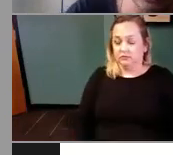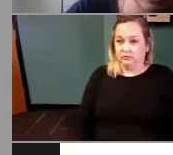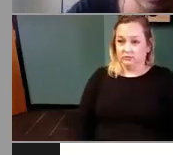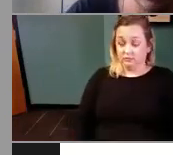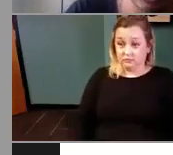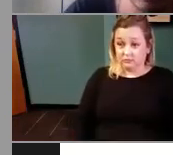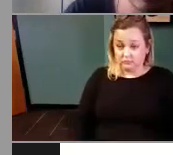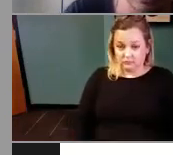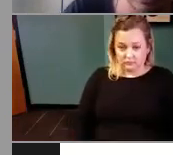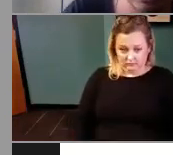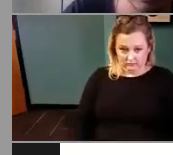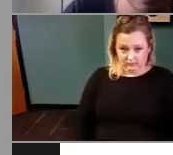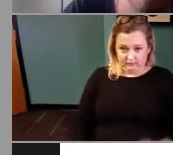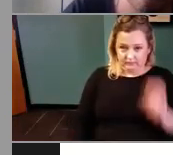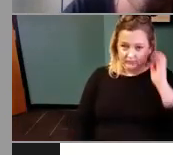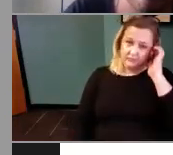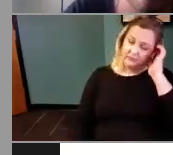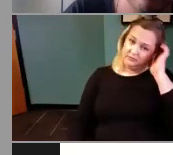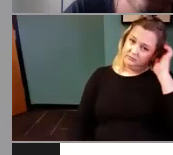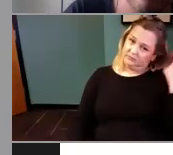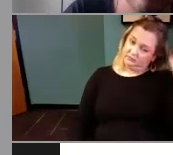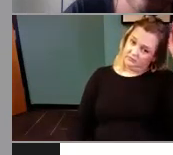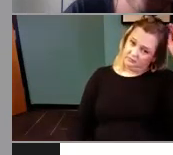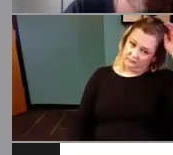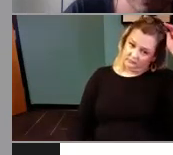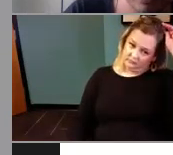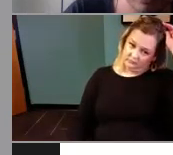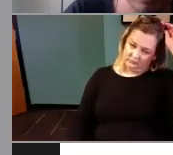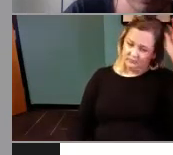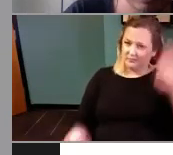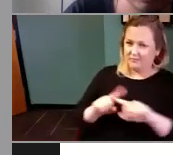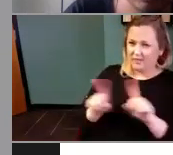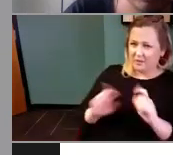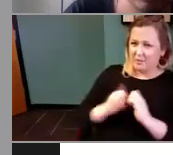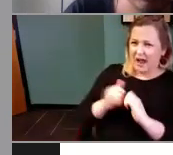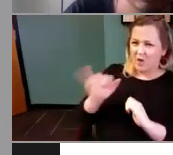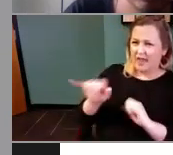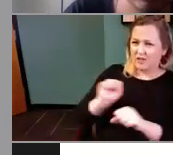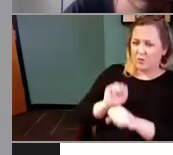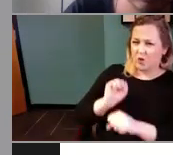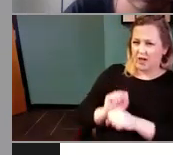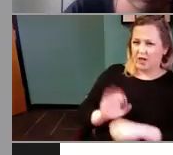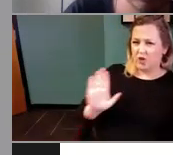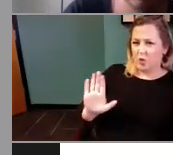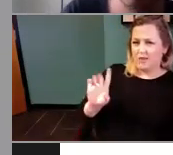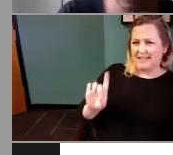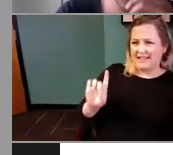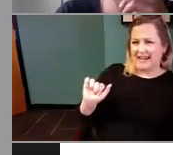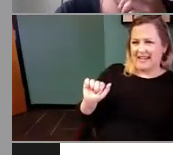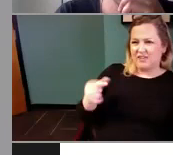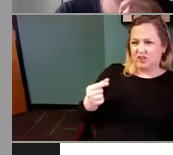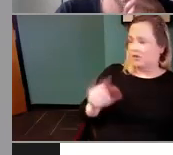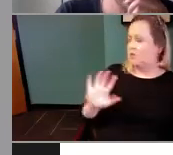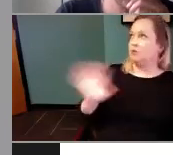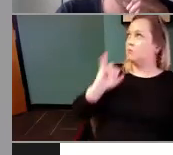You're Right. still, So, yeah. but the way that's working is your DAG, or no, not your